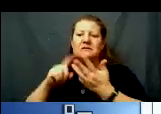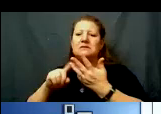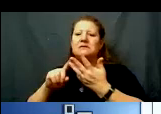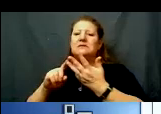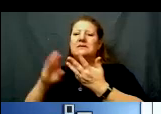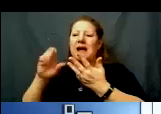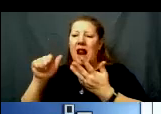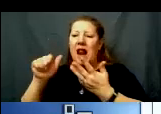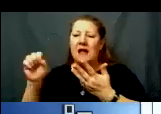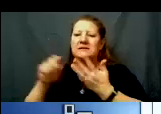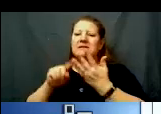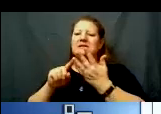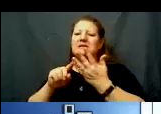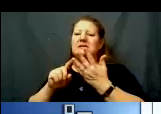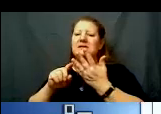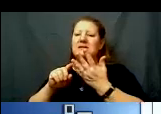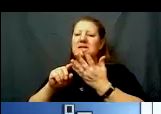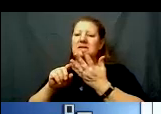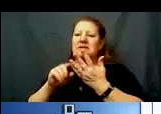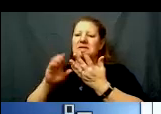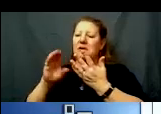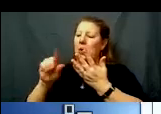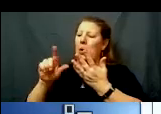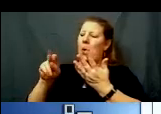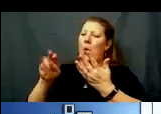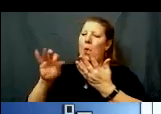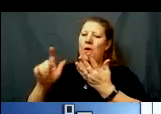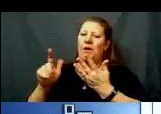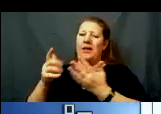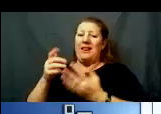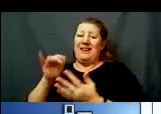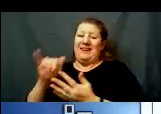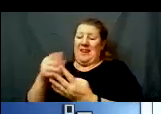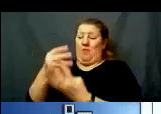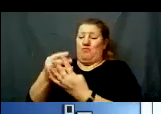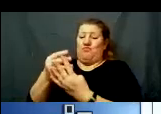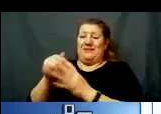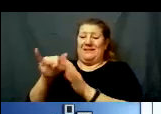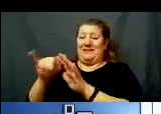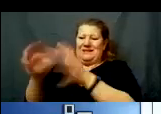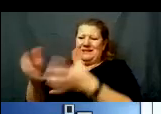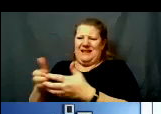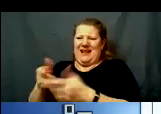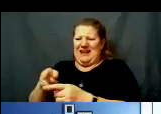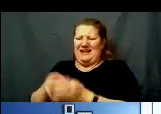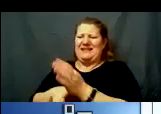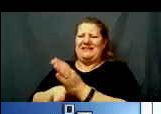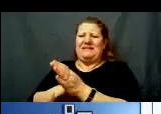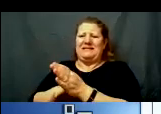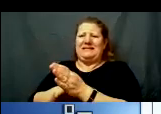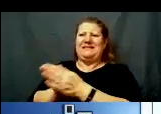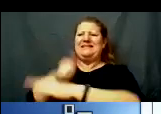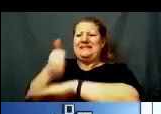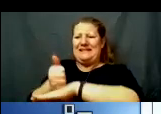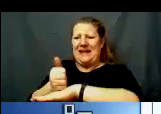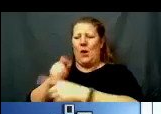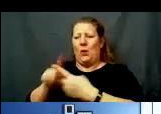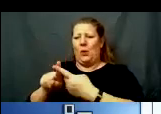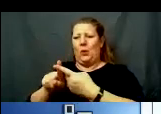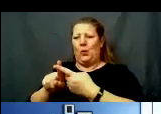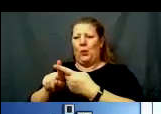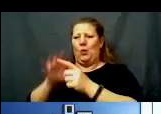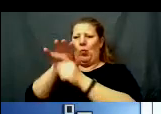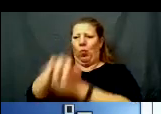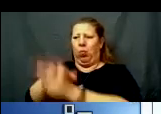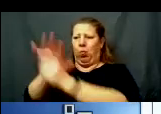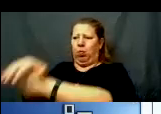The prison system is set up, at least in large part, to neutralize, to contain, and to dominate these various